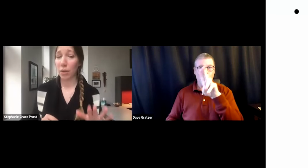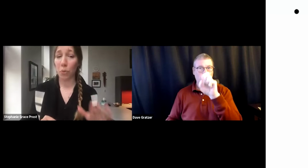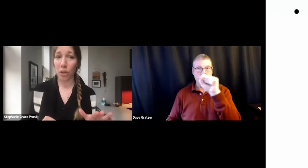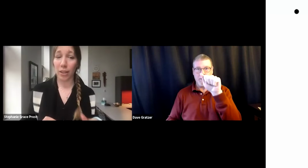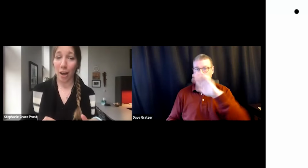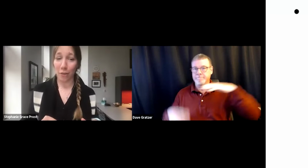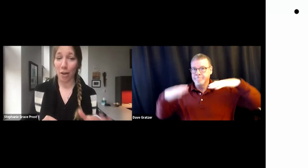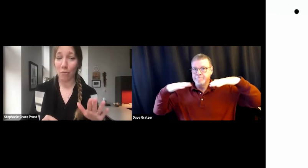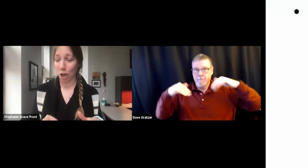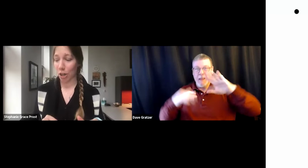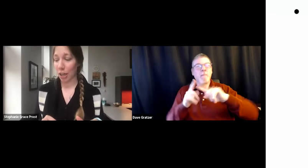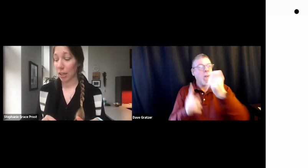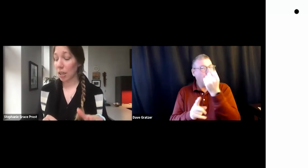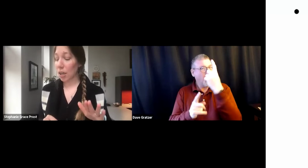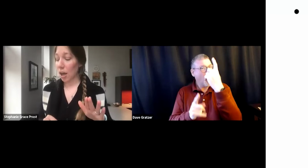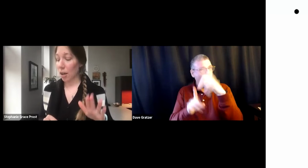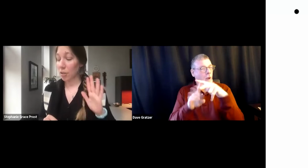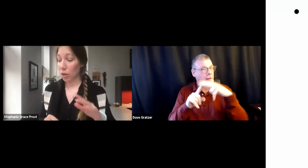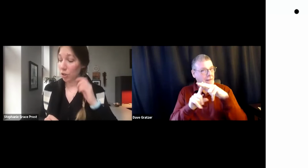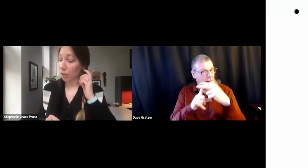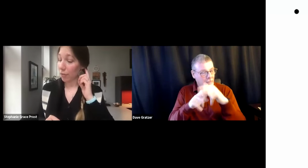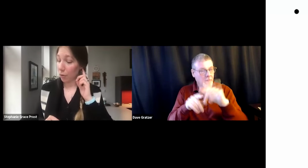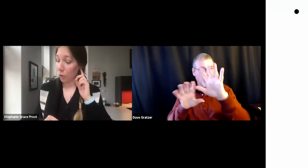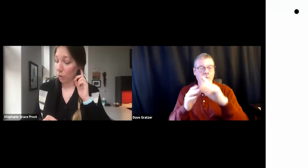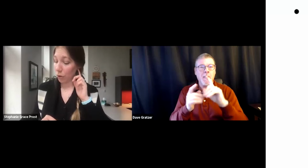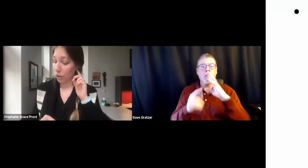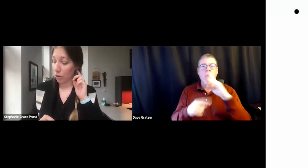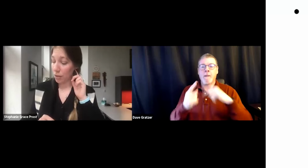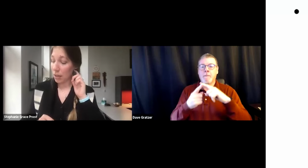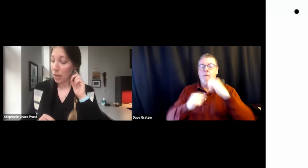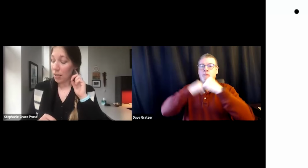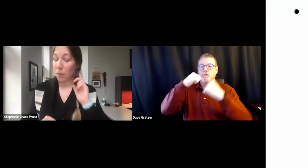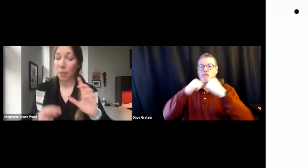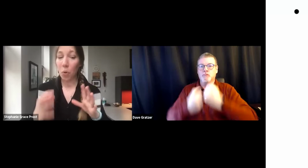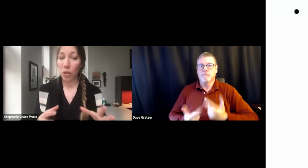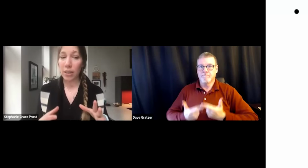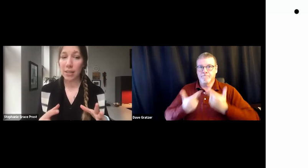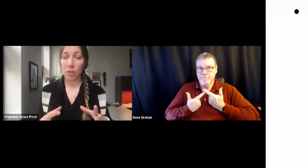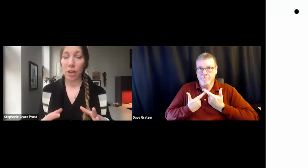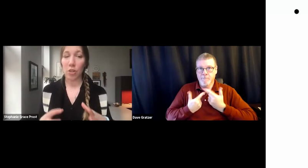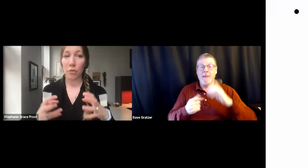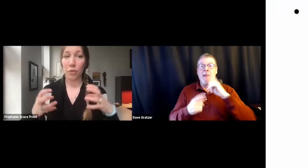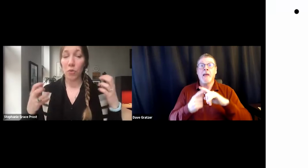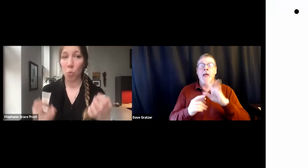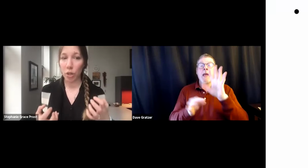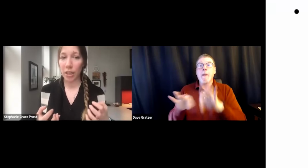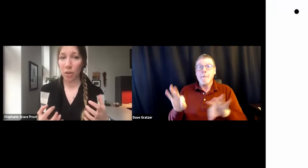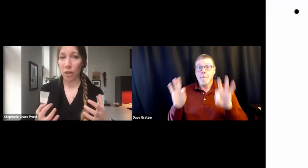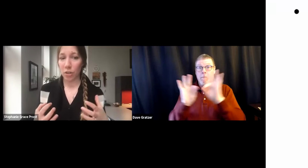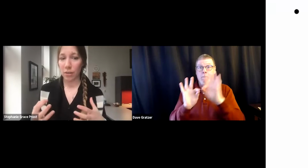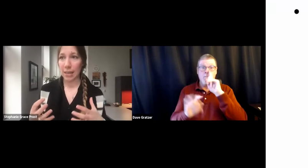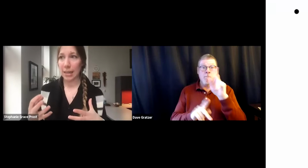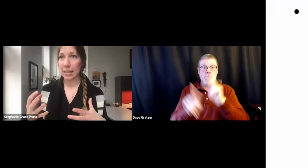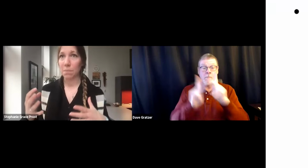offer one important caveat regarding structured living for older adults. So an important consideration for folks working